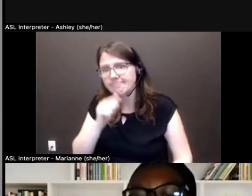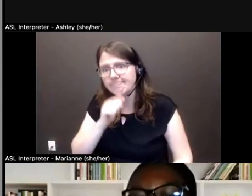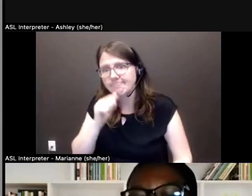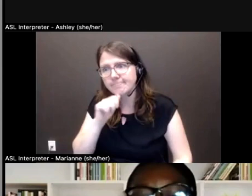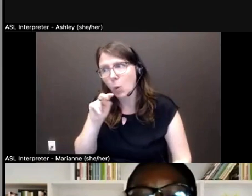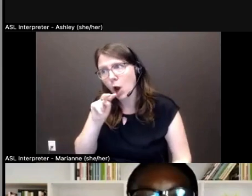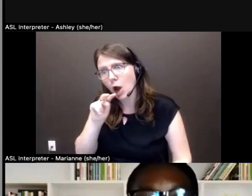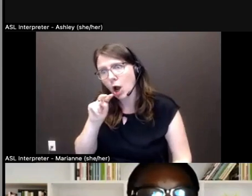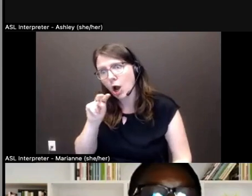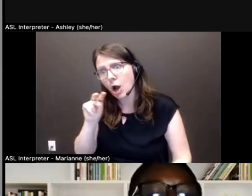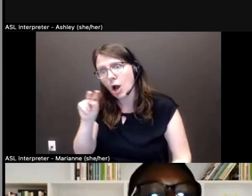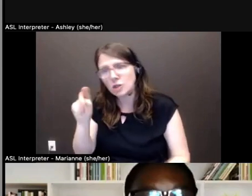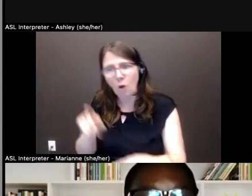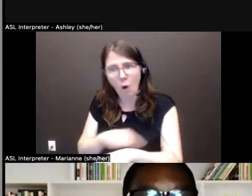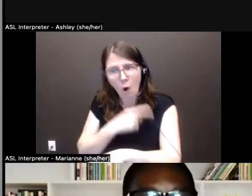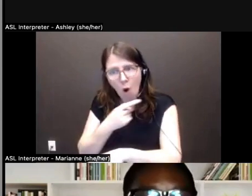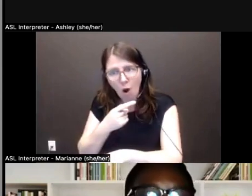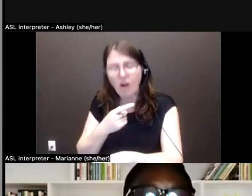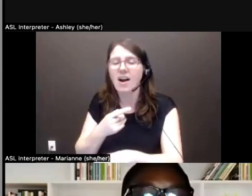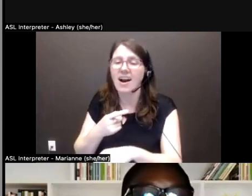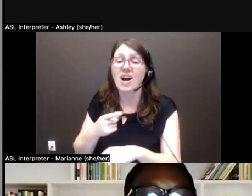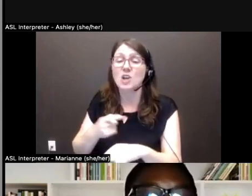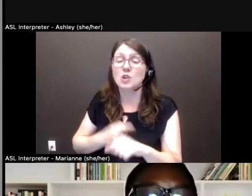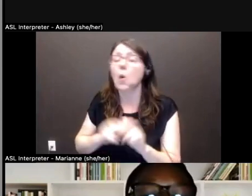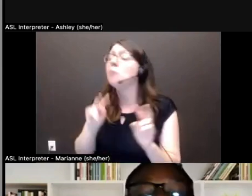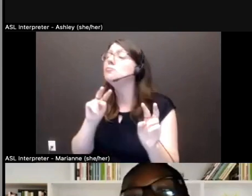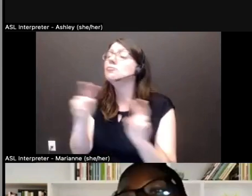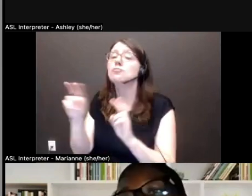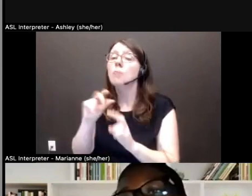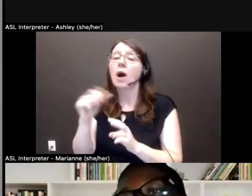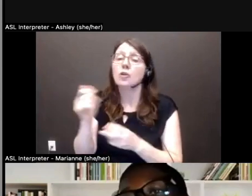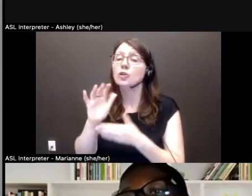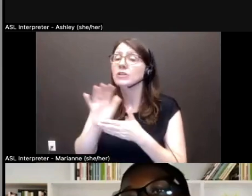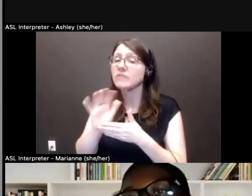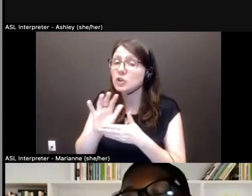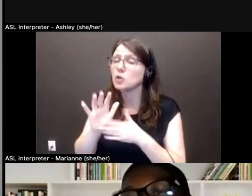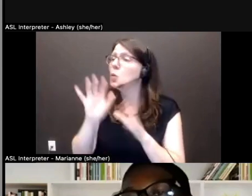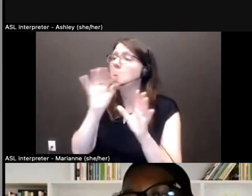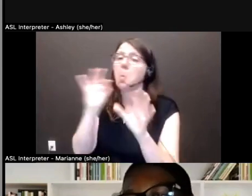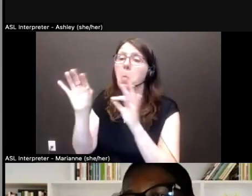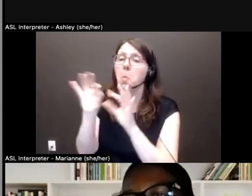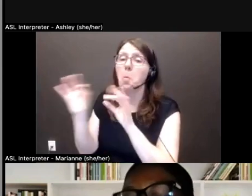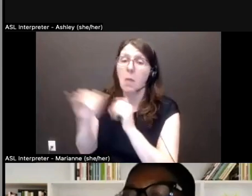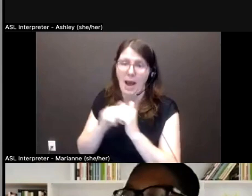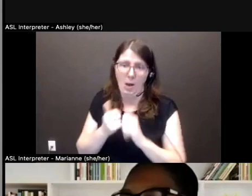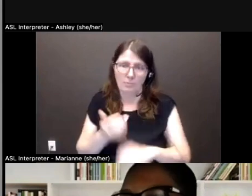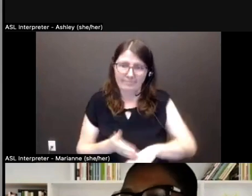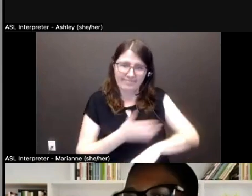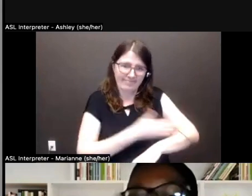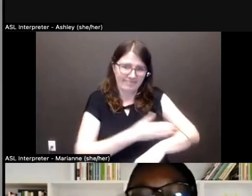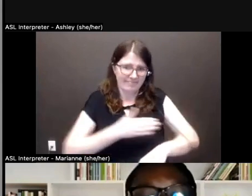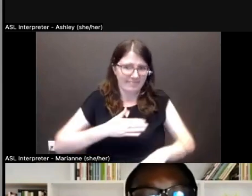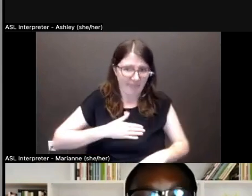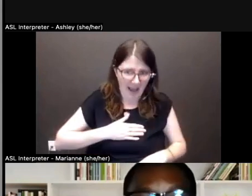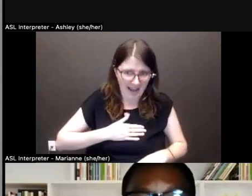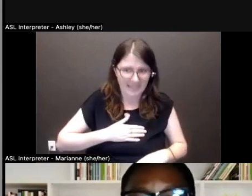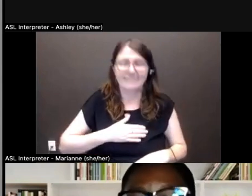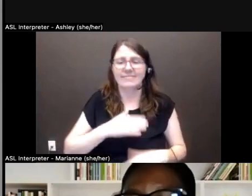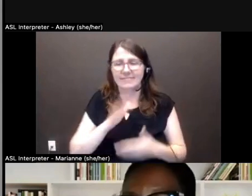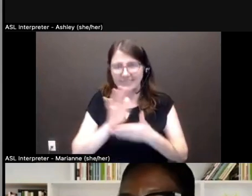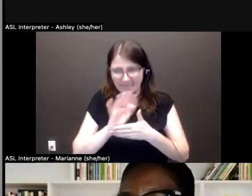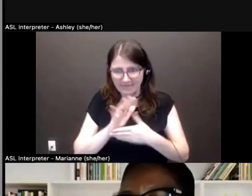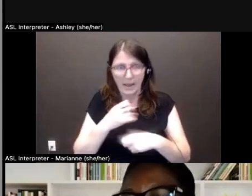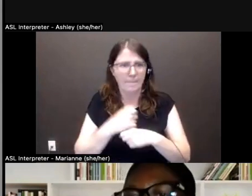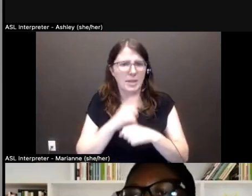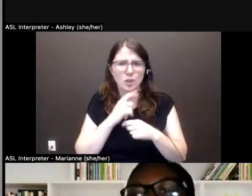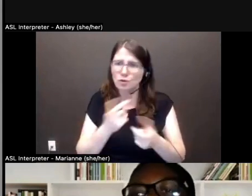videos engaging, interesting, and relevant. And I would encourage everyone, if you have an